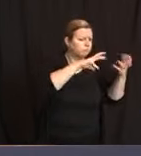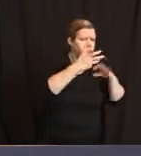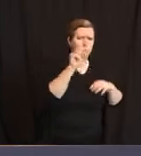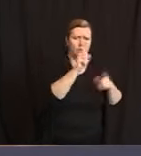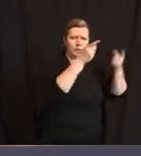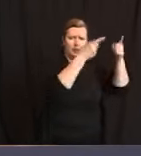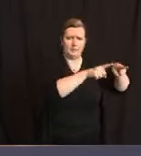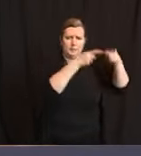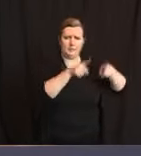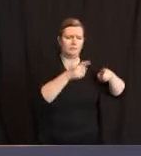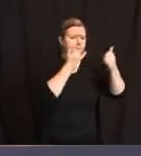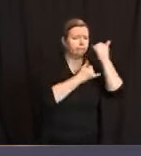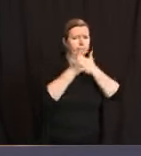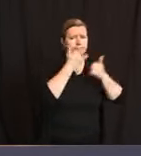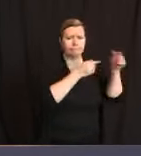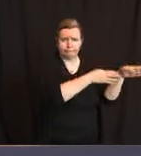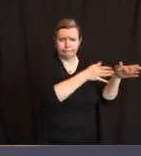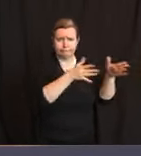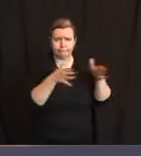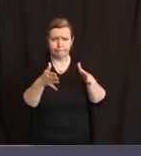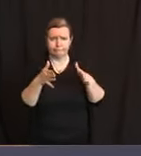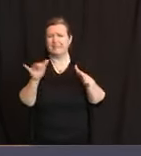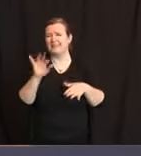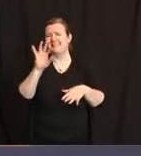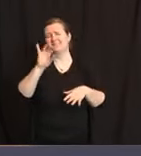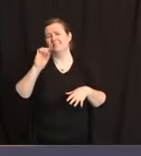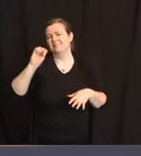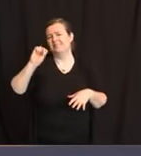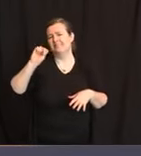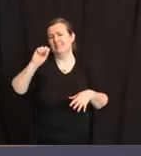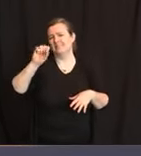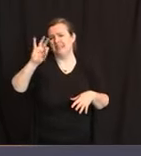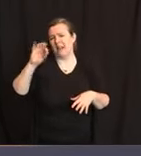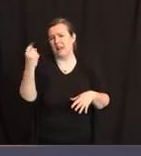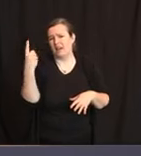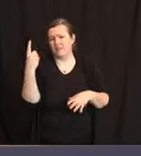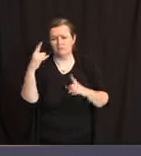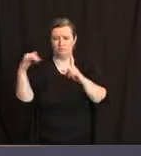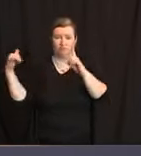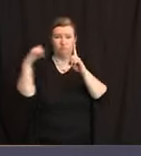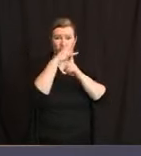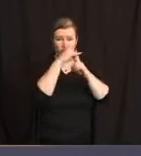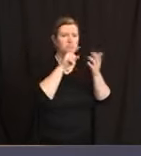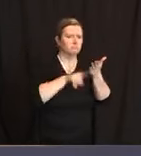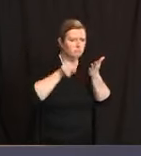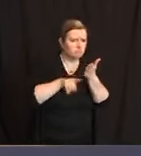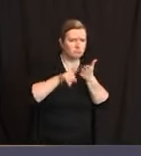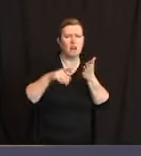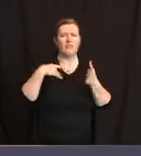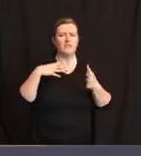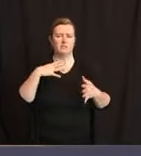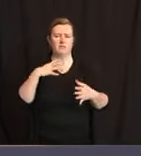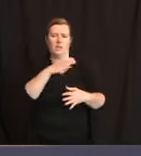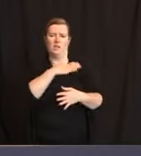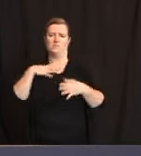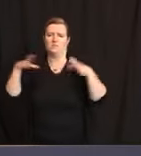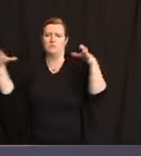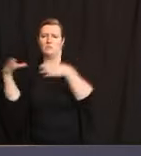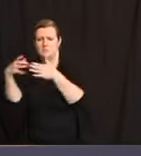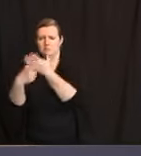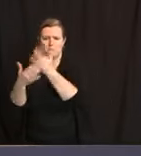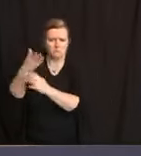9/11 Commission was done, led by Governor Kane and Congressman Lee Hamilton. That's the sort of model that we would look to,